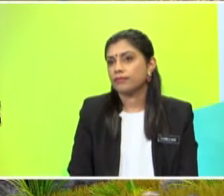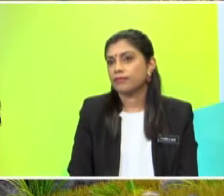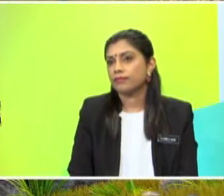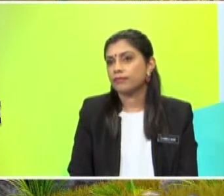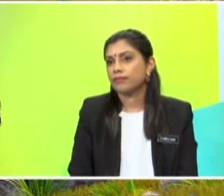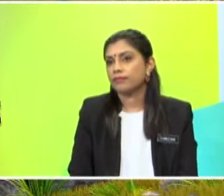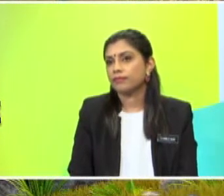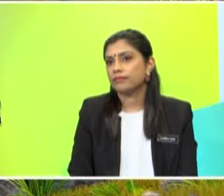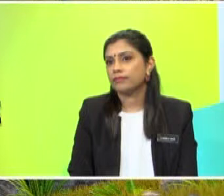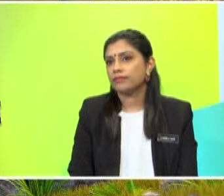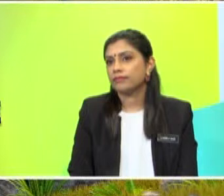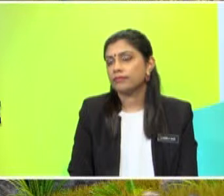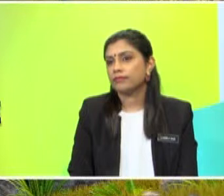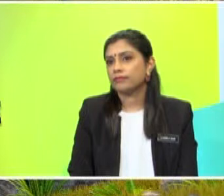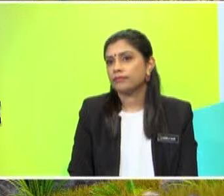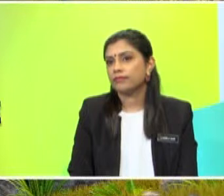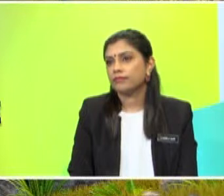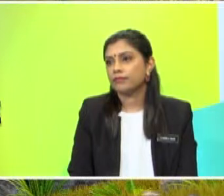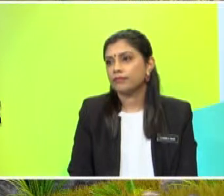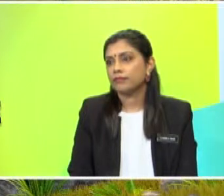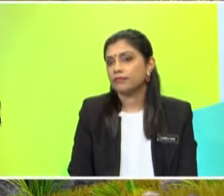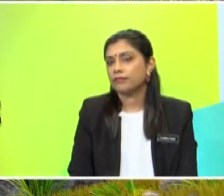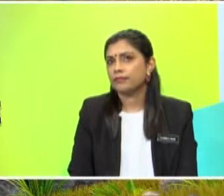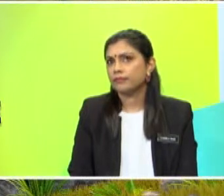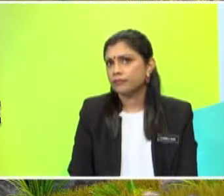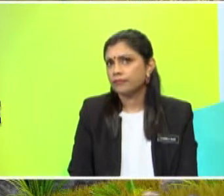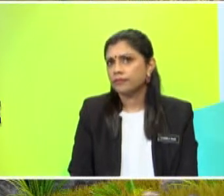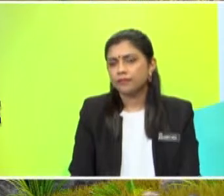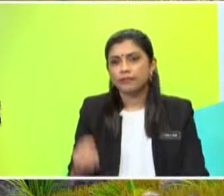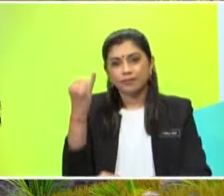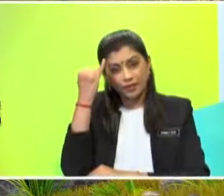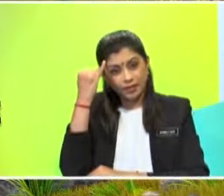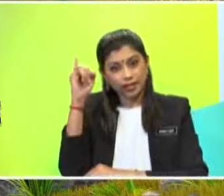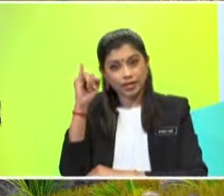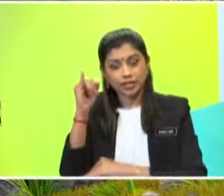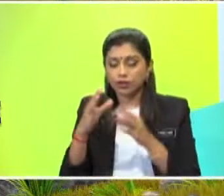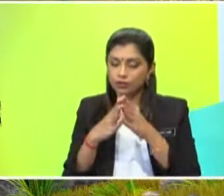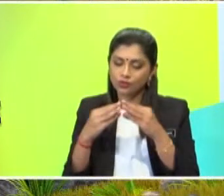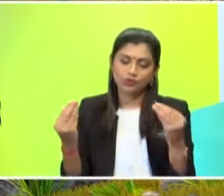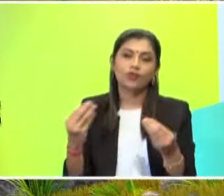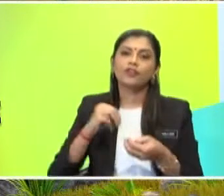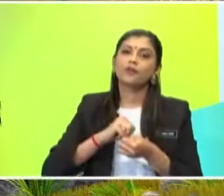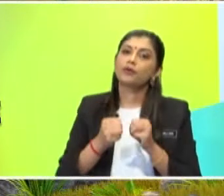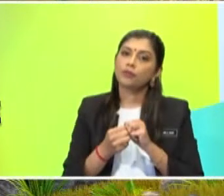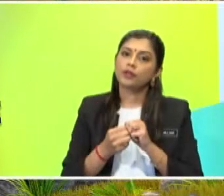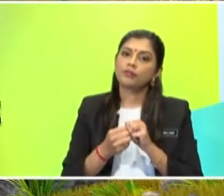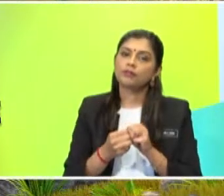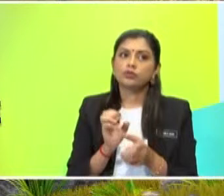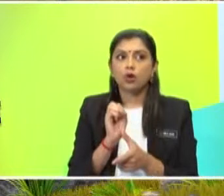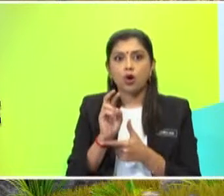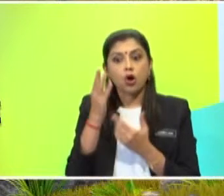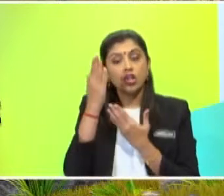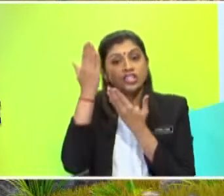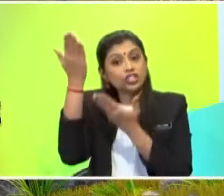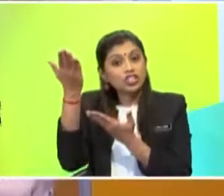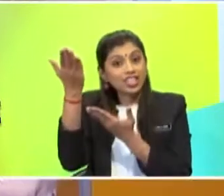Cool? Green represents ideas, solving problem and suggestions. Exactly, spot on. Green represents